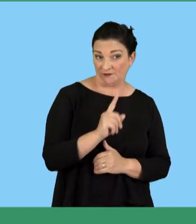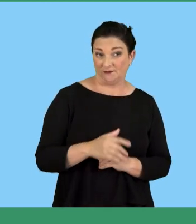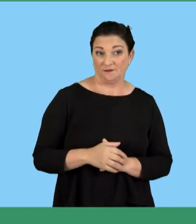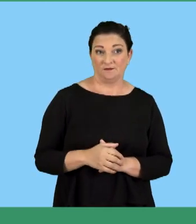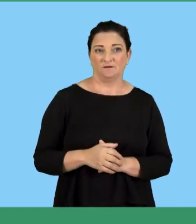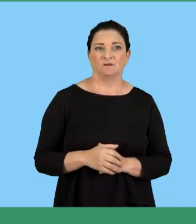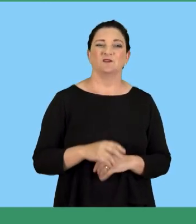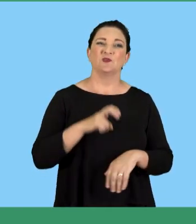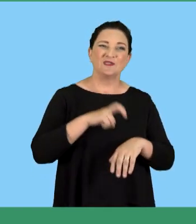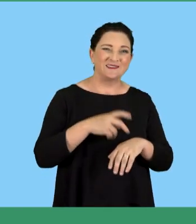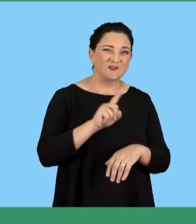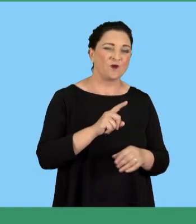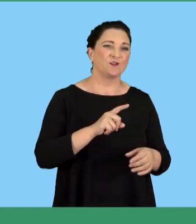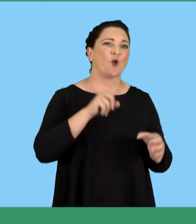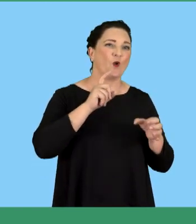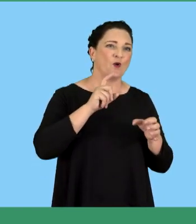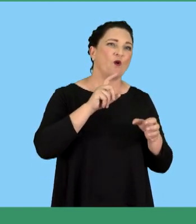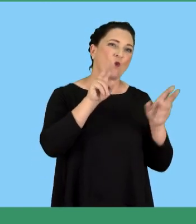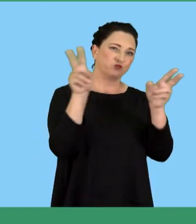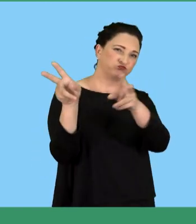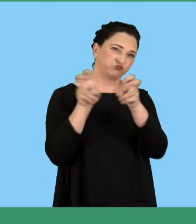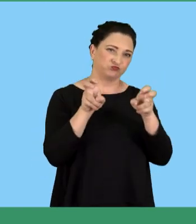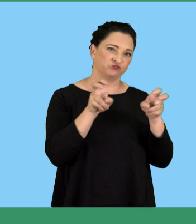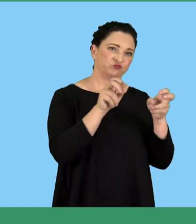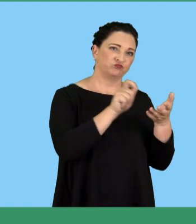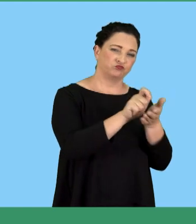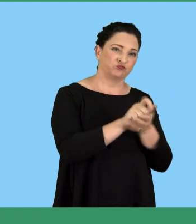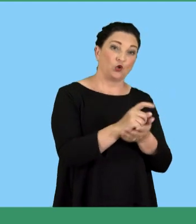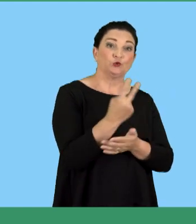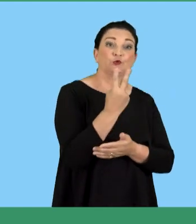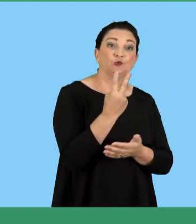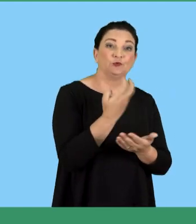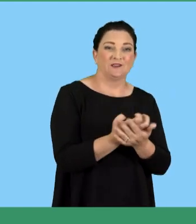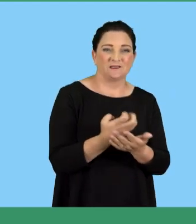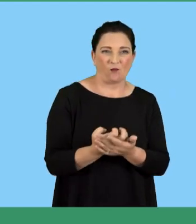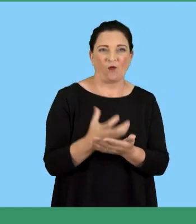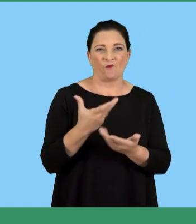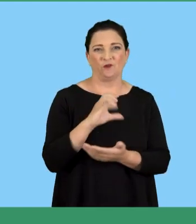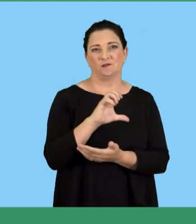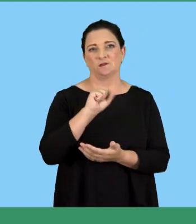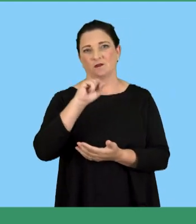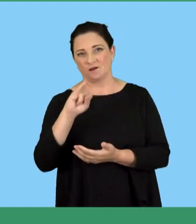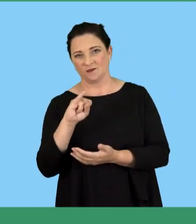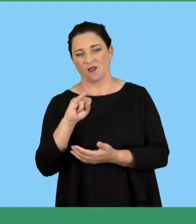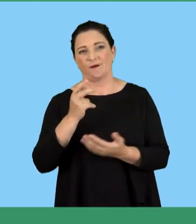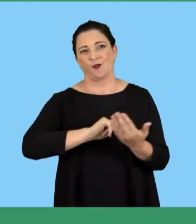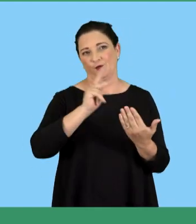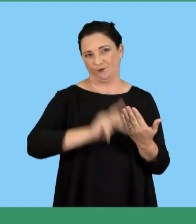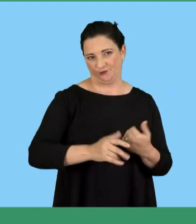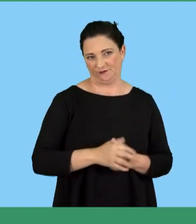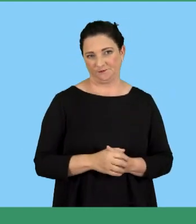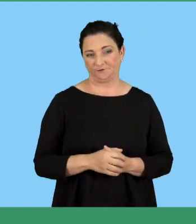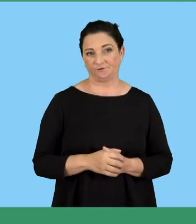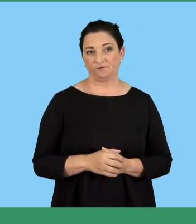We are expected here to quote 2 examples of CSI projects. Now,